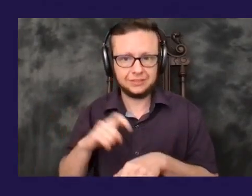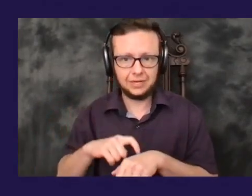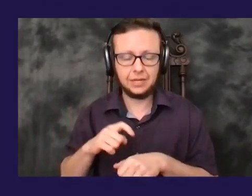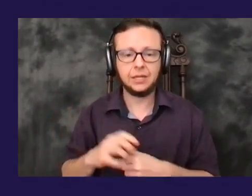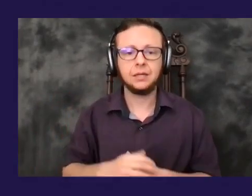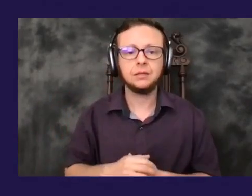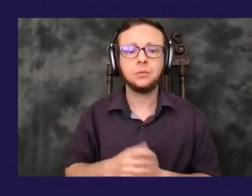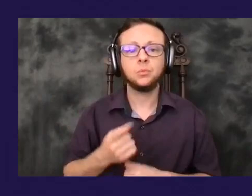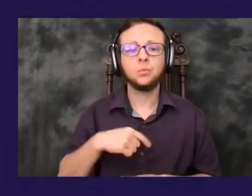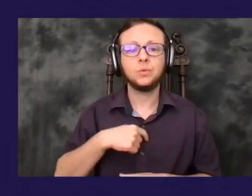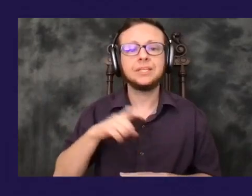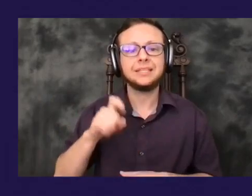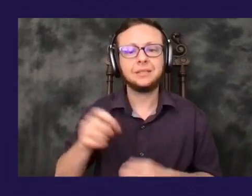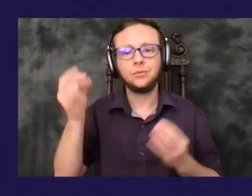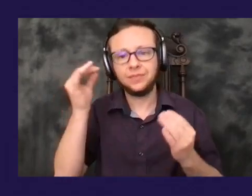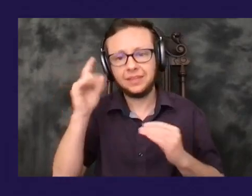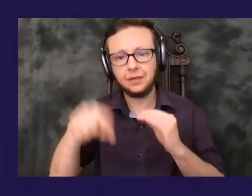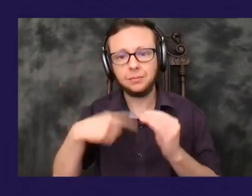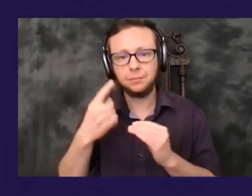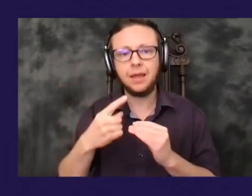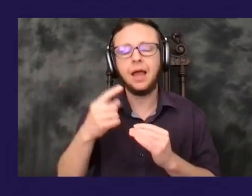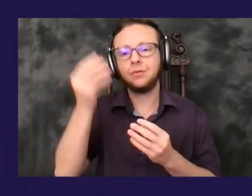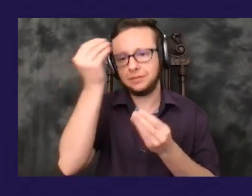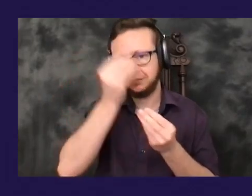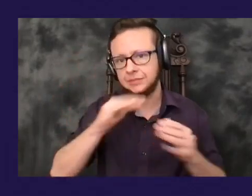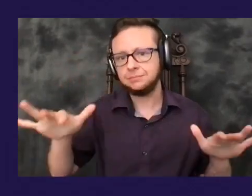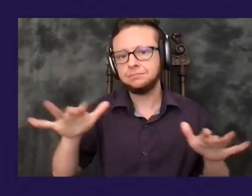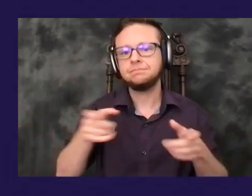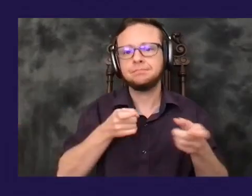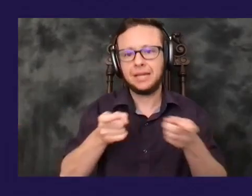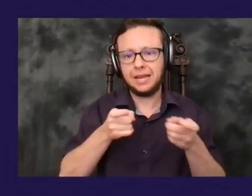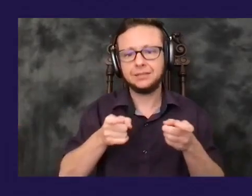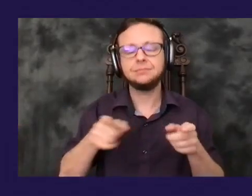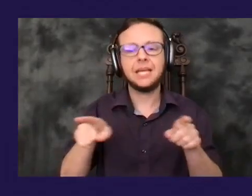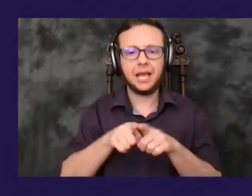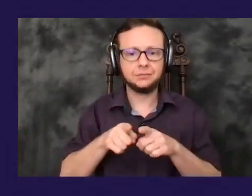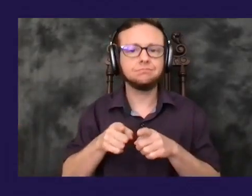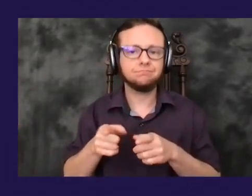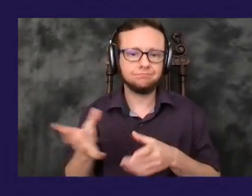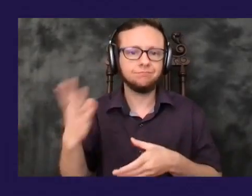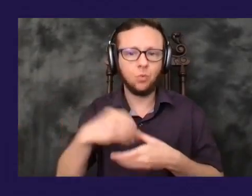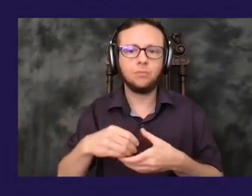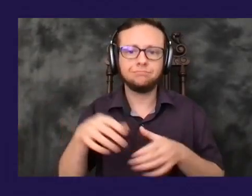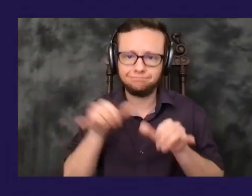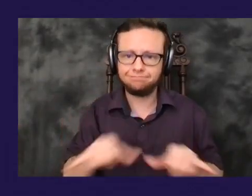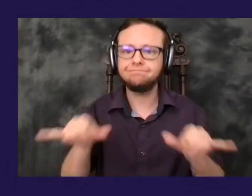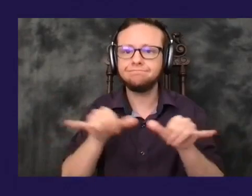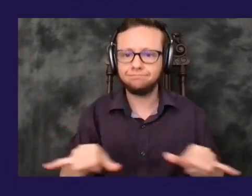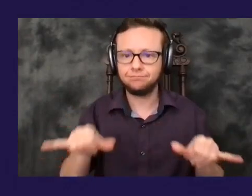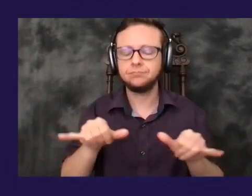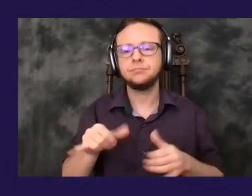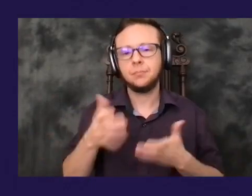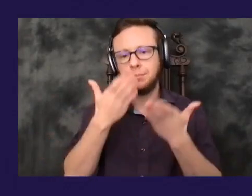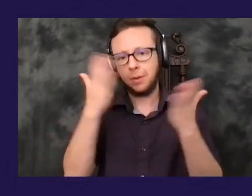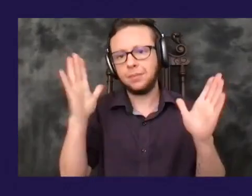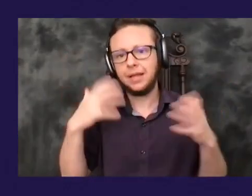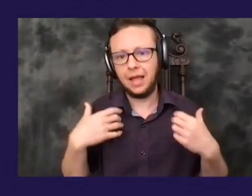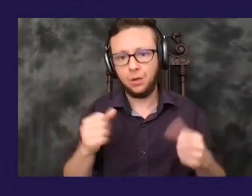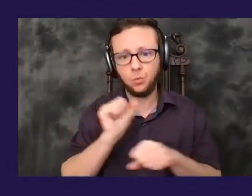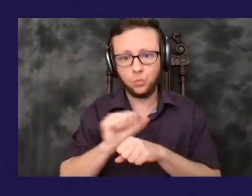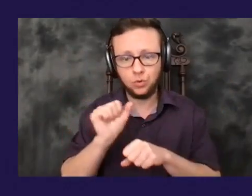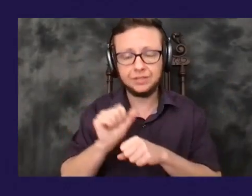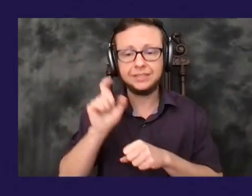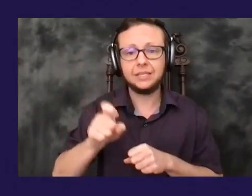we have to consider infodemic management as part of routine public health work. We're going to have to be proactive, imaginative,